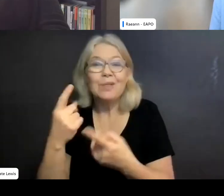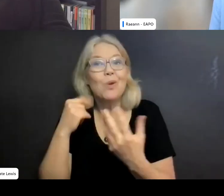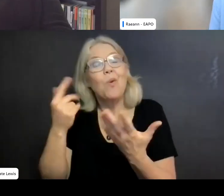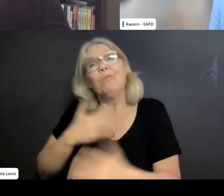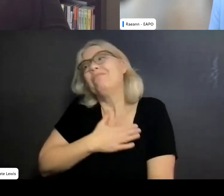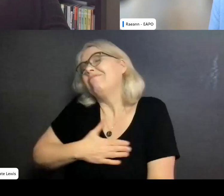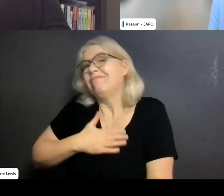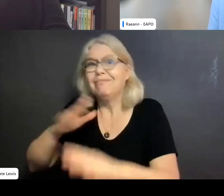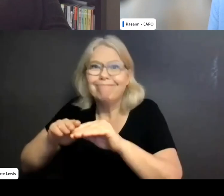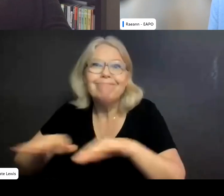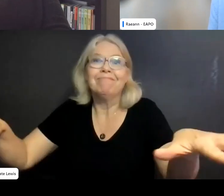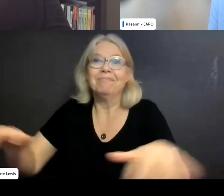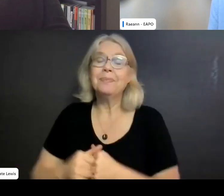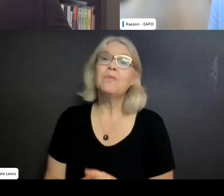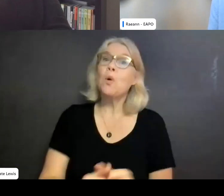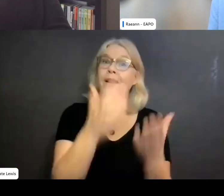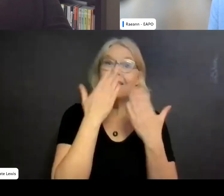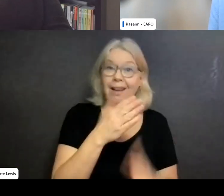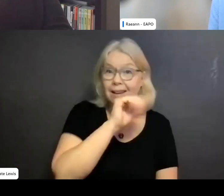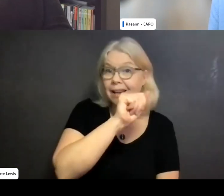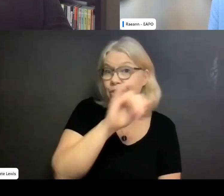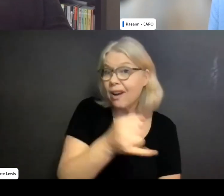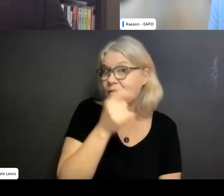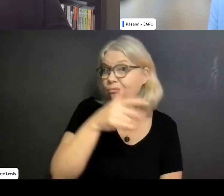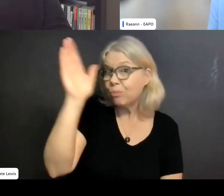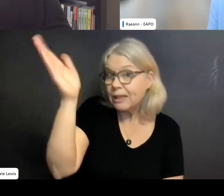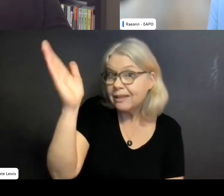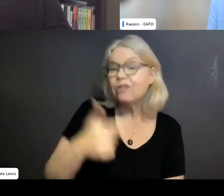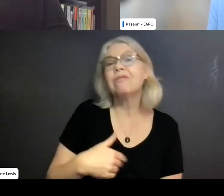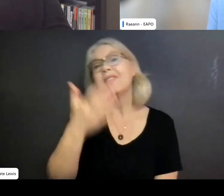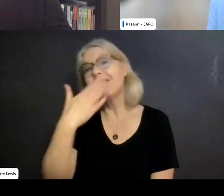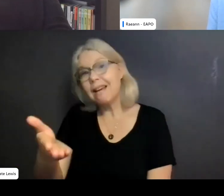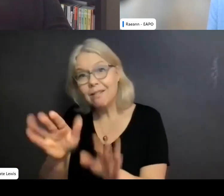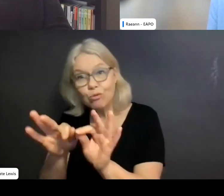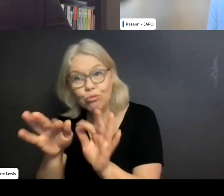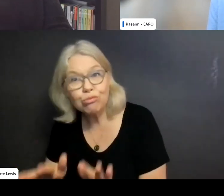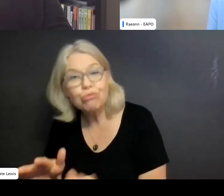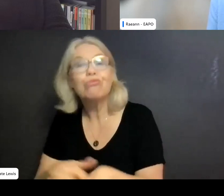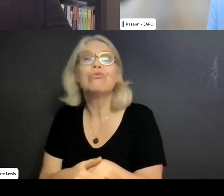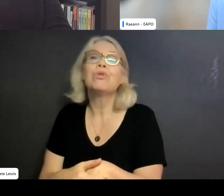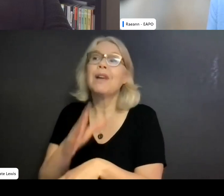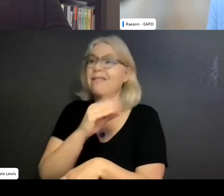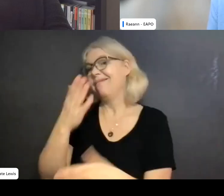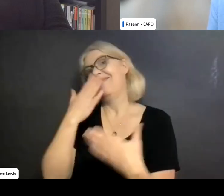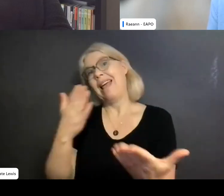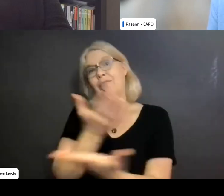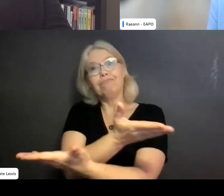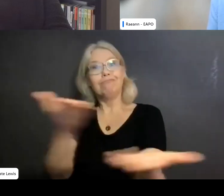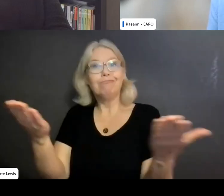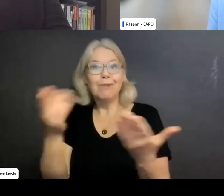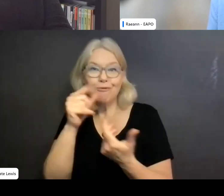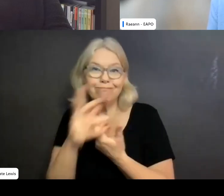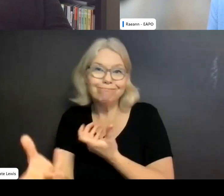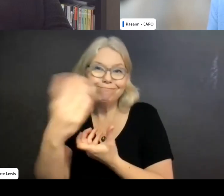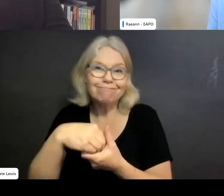time. Thank you, our ASL interpreters, and for everyone who took the time to participate today. Please go to the